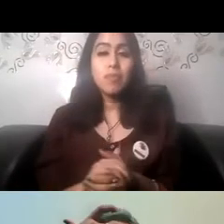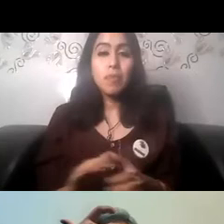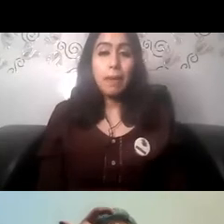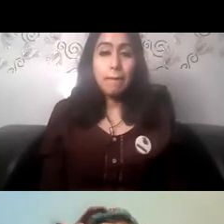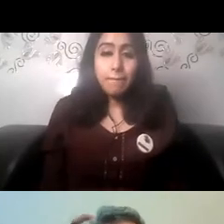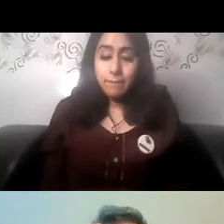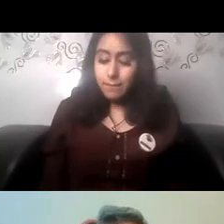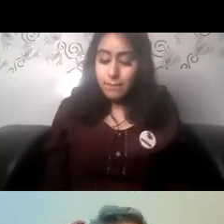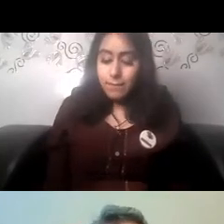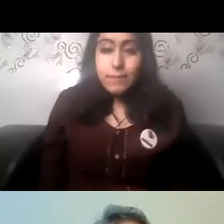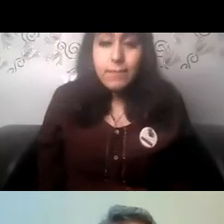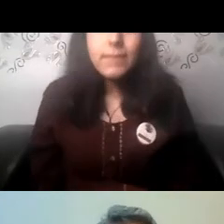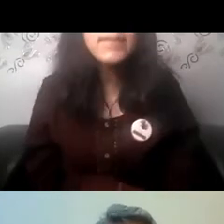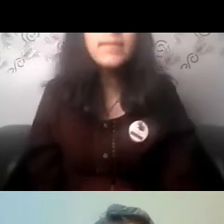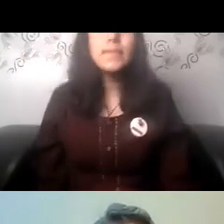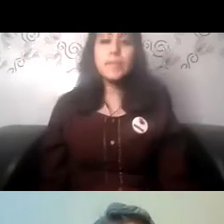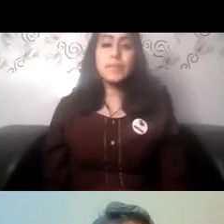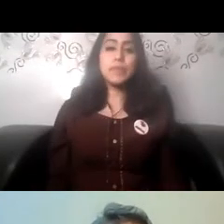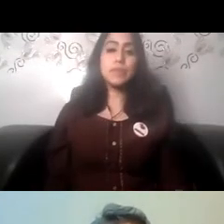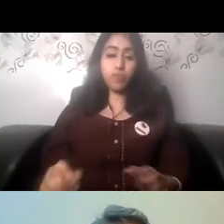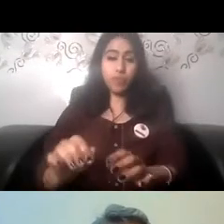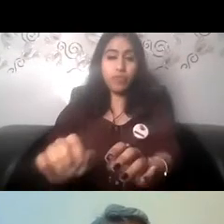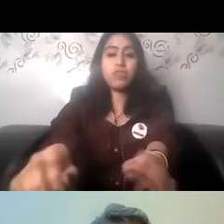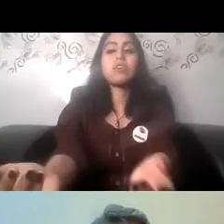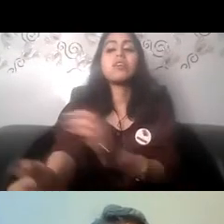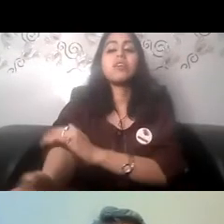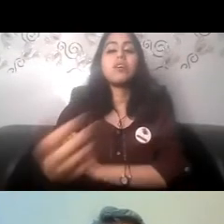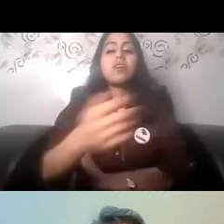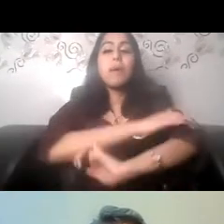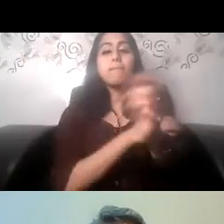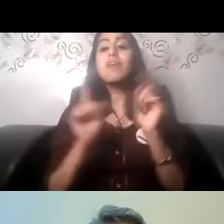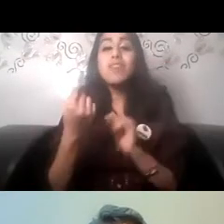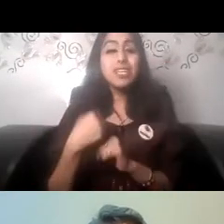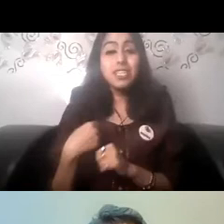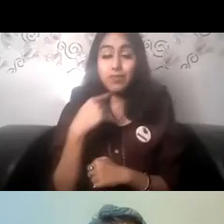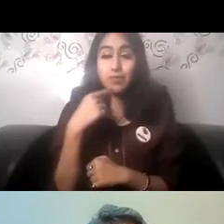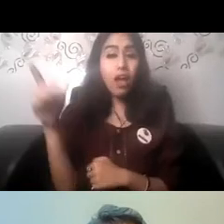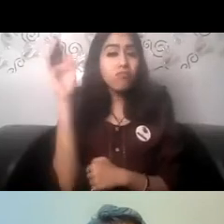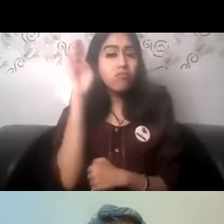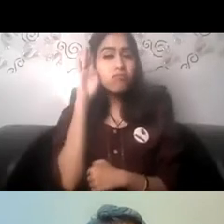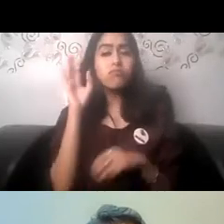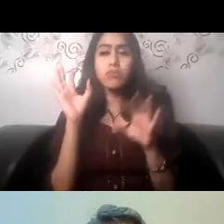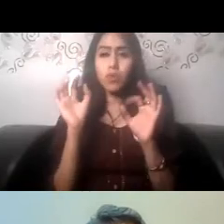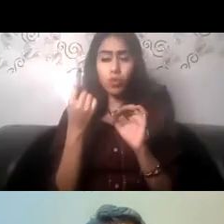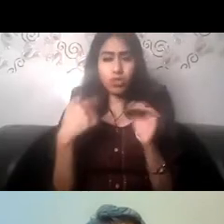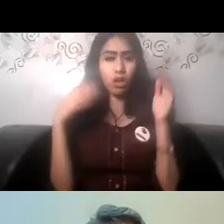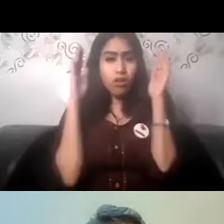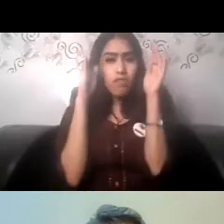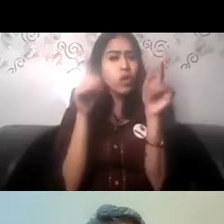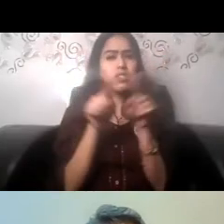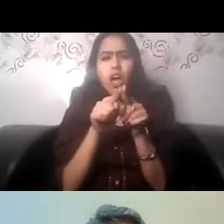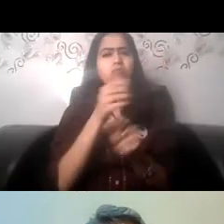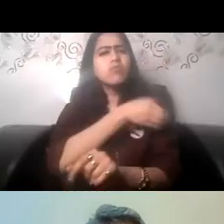Yeah. Actually, I've been listening to all of you, and one thing I'd like to say is we can't only be focusing on